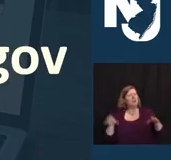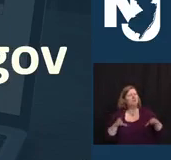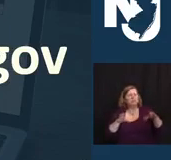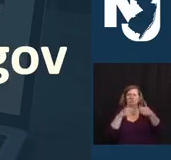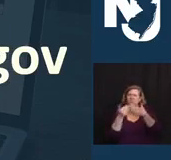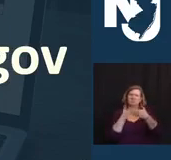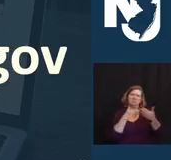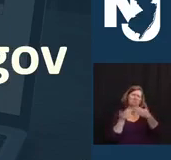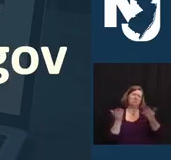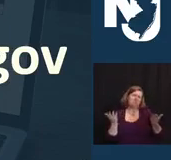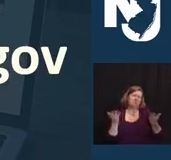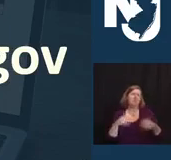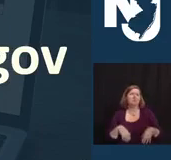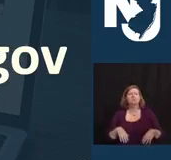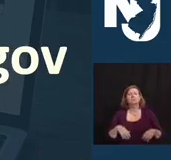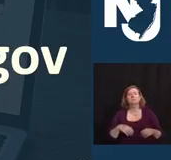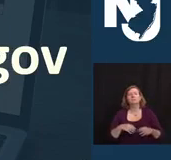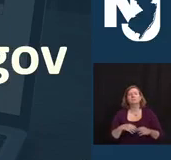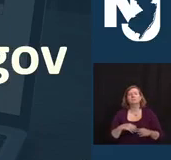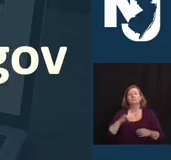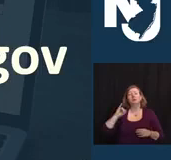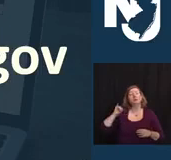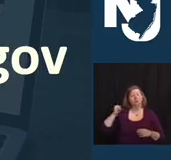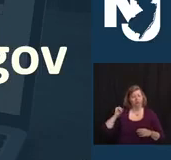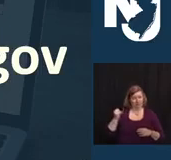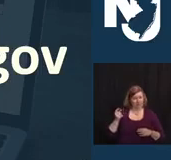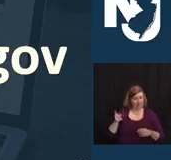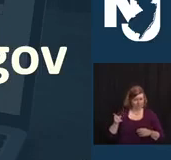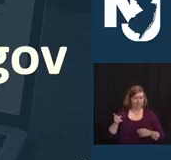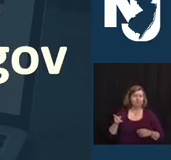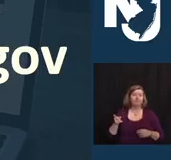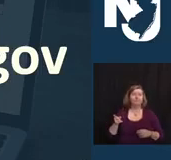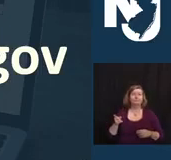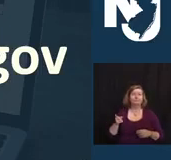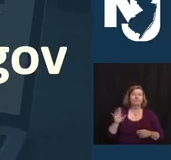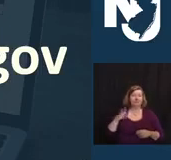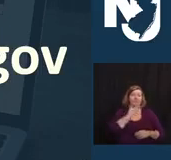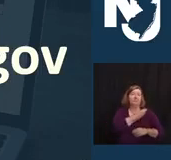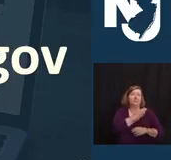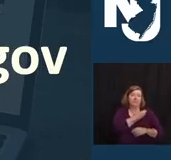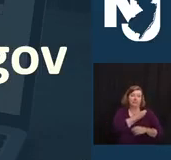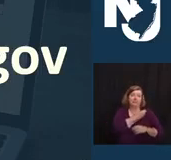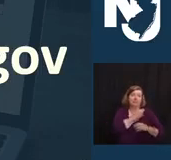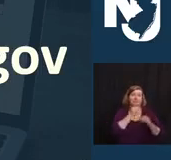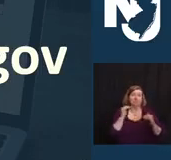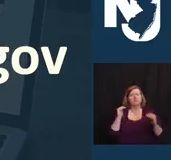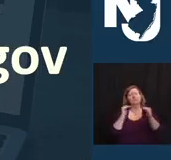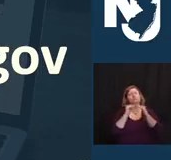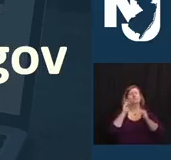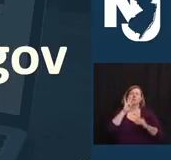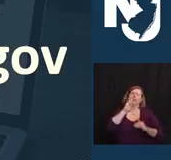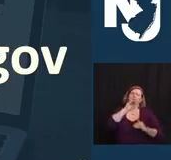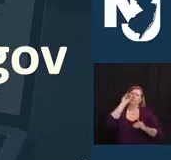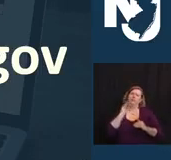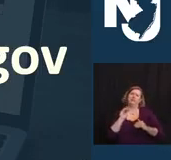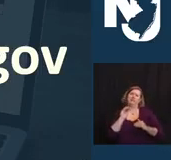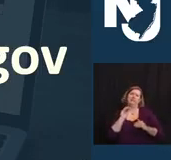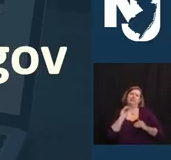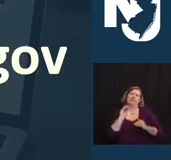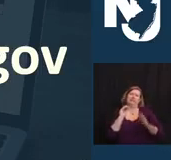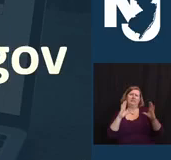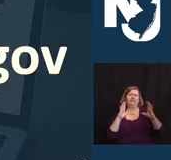today, doses of Johnson & Johnson have accounted for only about 4%, Judy, of the more than 5.6